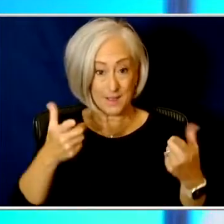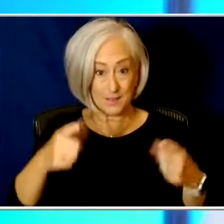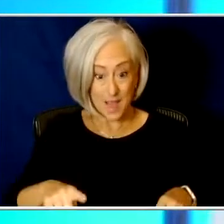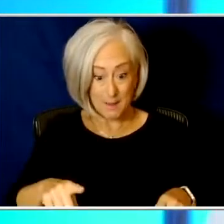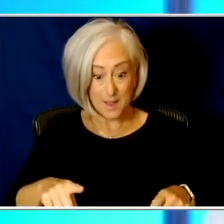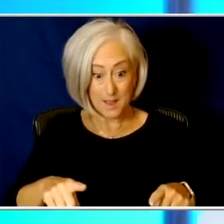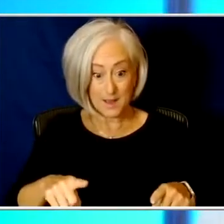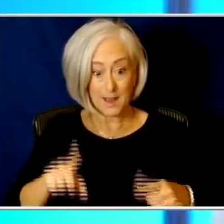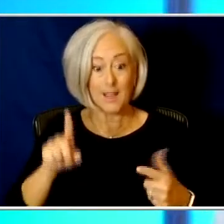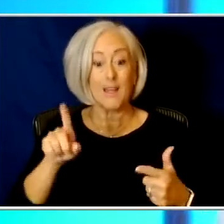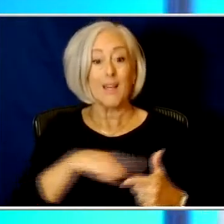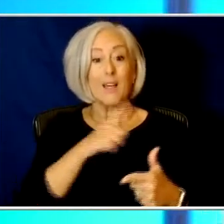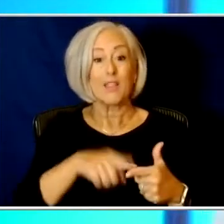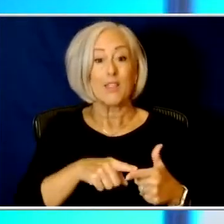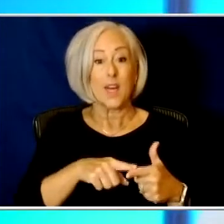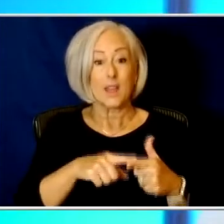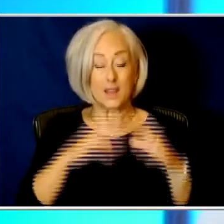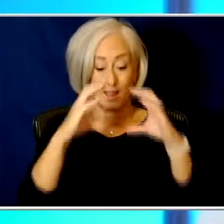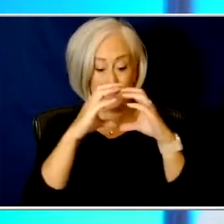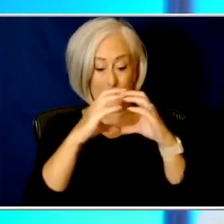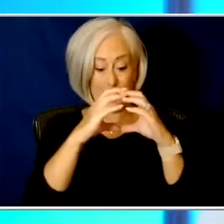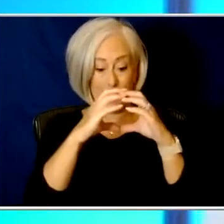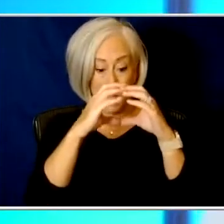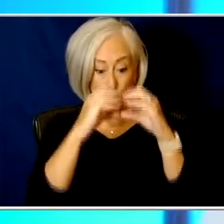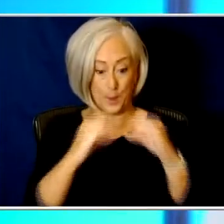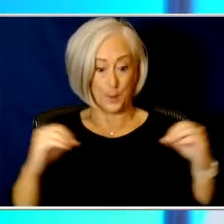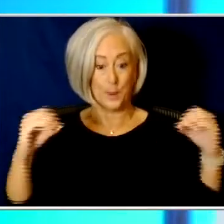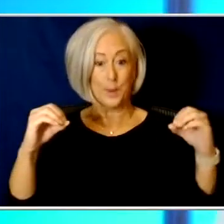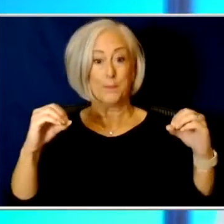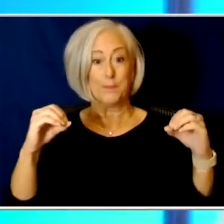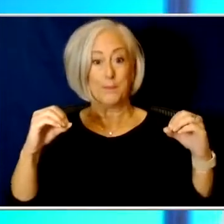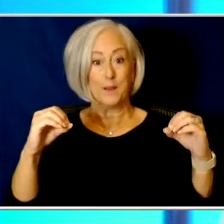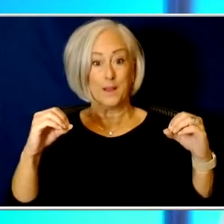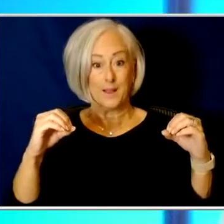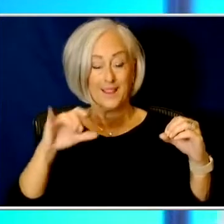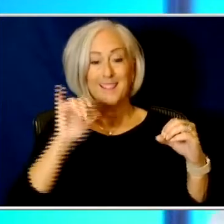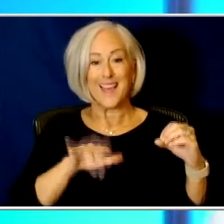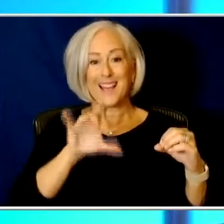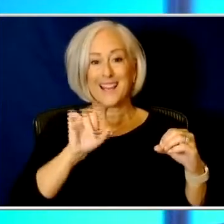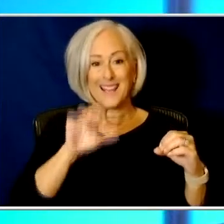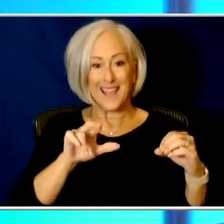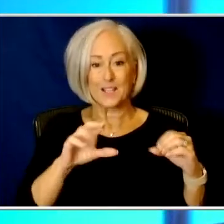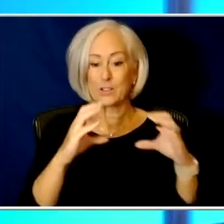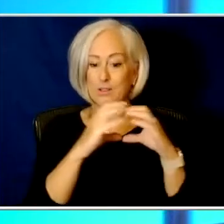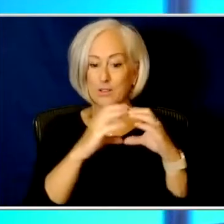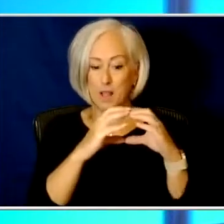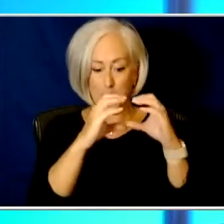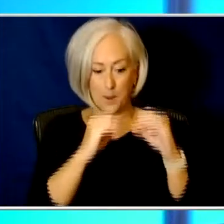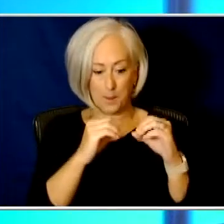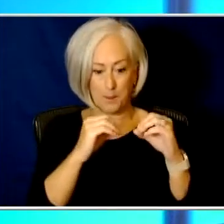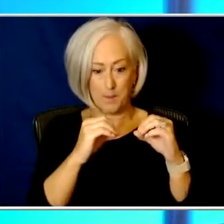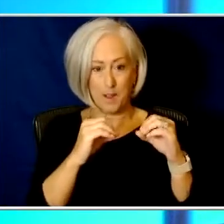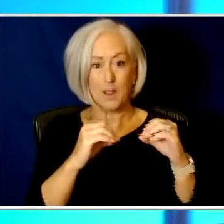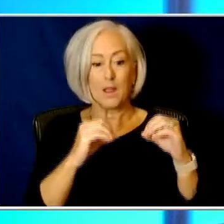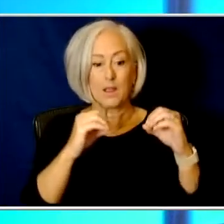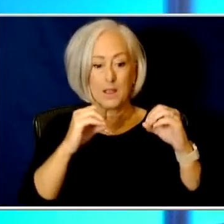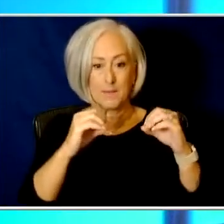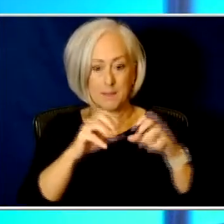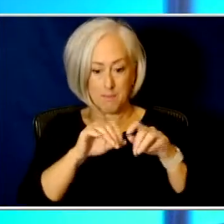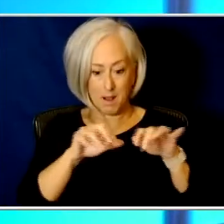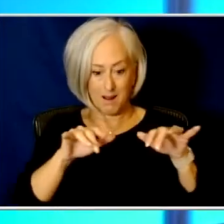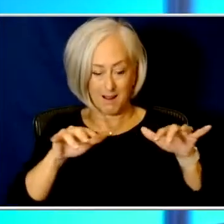to keep replicating even though the DNA is damaged. And so we know that in African American women, 46% of them have a